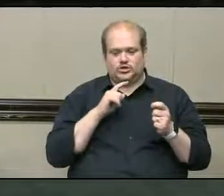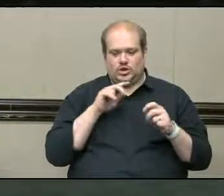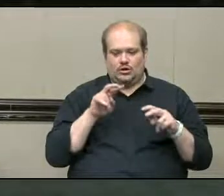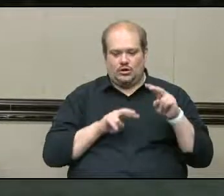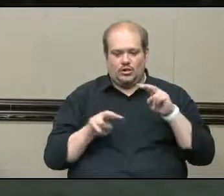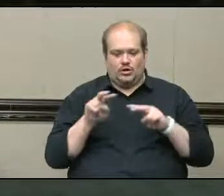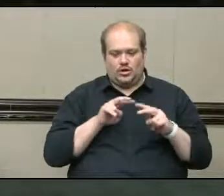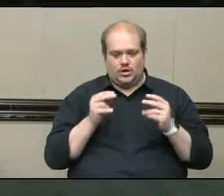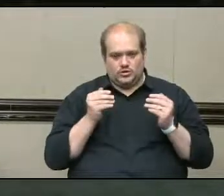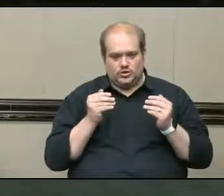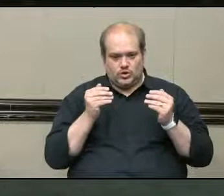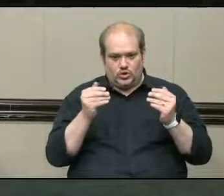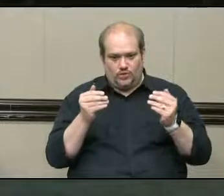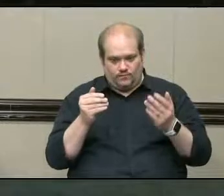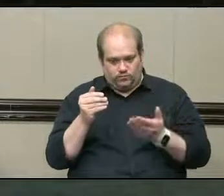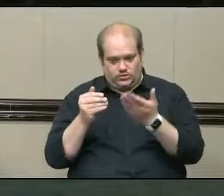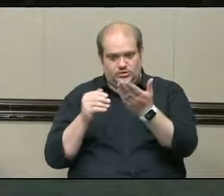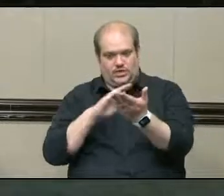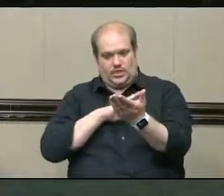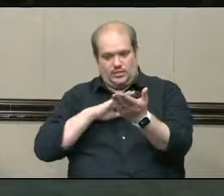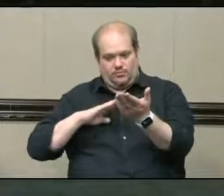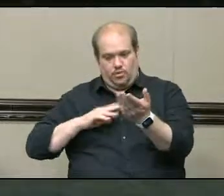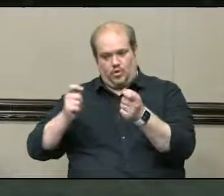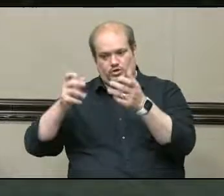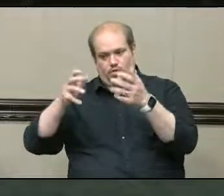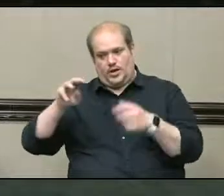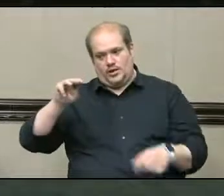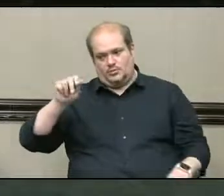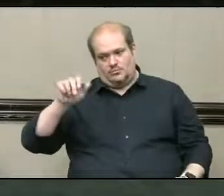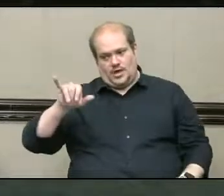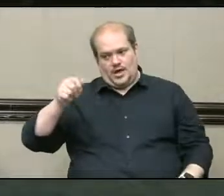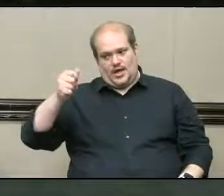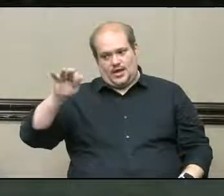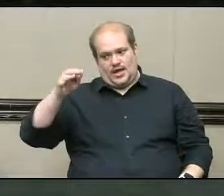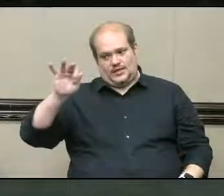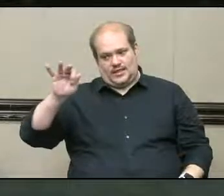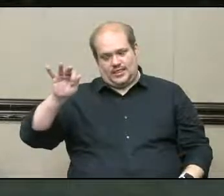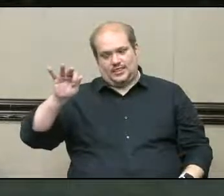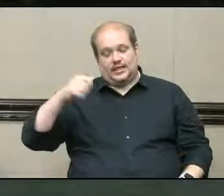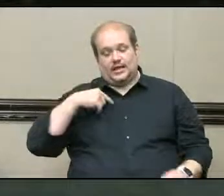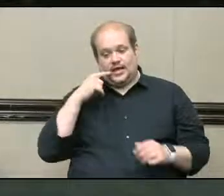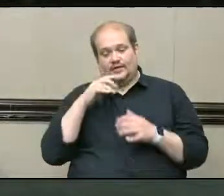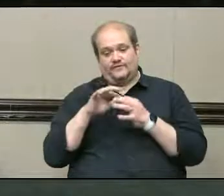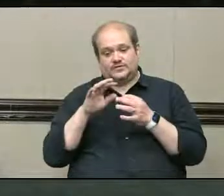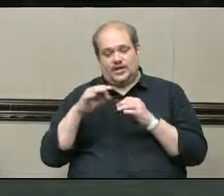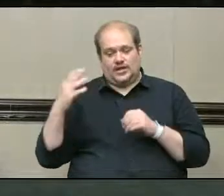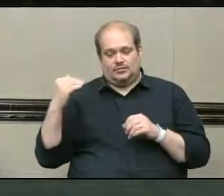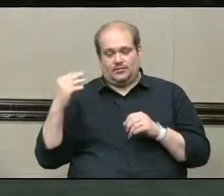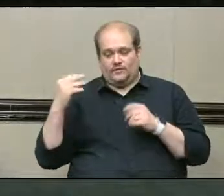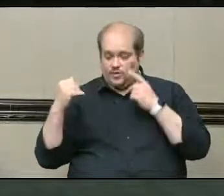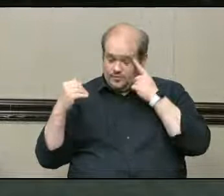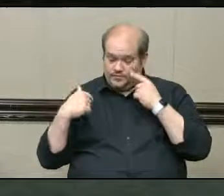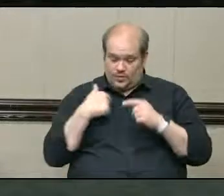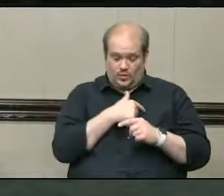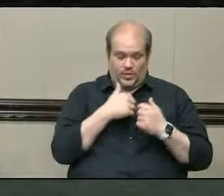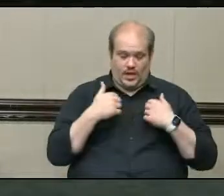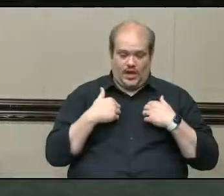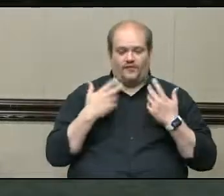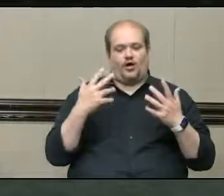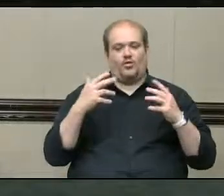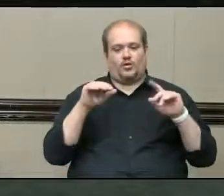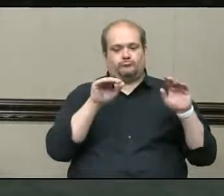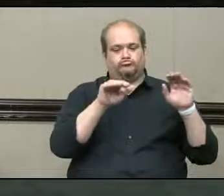to go for the Board of Directors on May 19th. And as I've stated previously, we have went